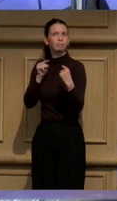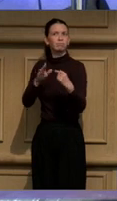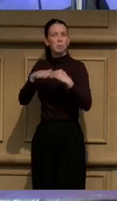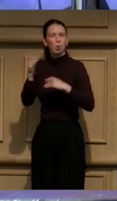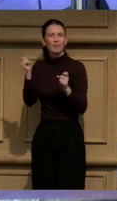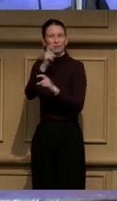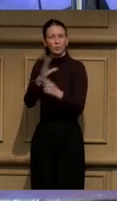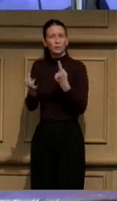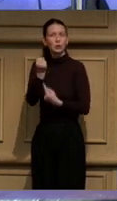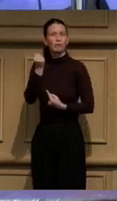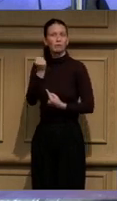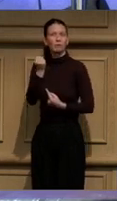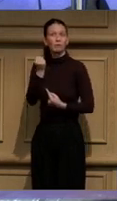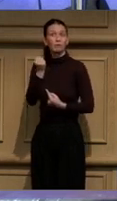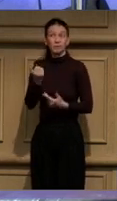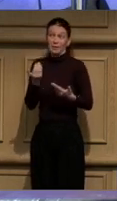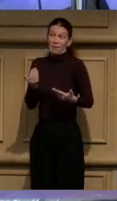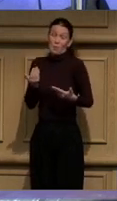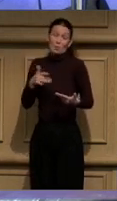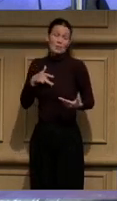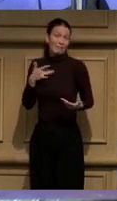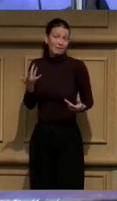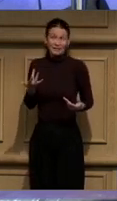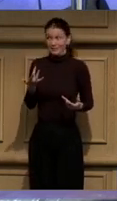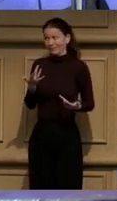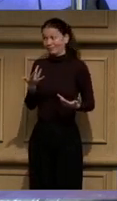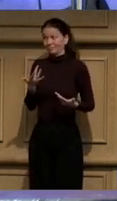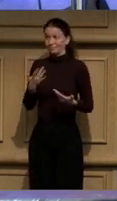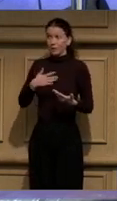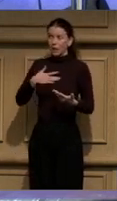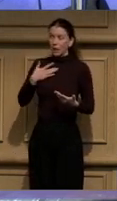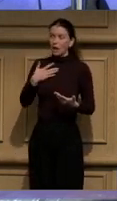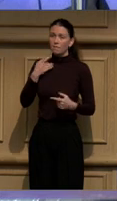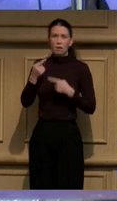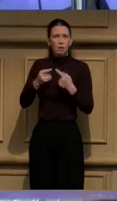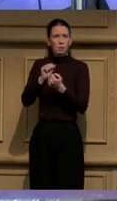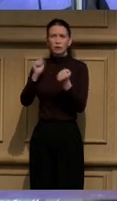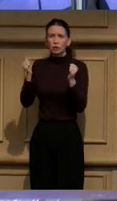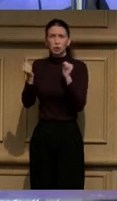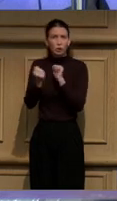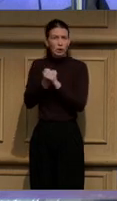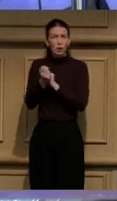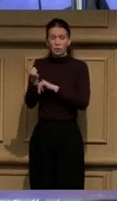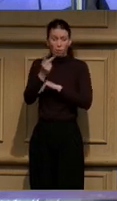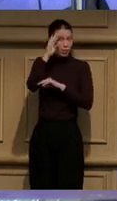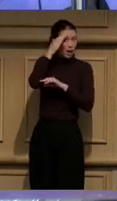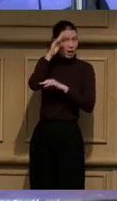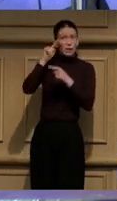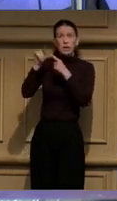You know, we're living at a time of shifting and turbulent landscapes on a national and international